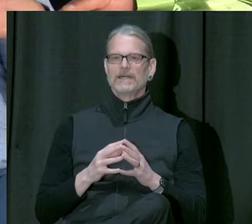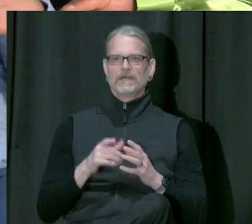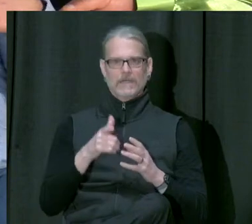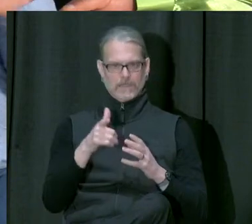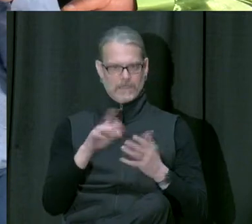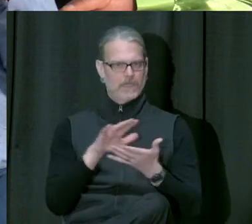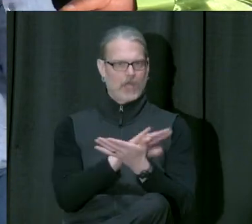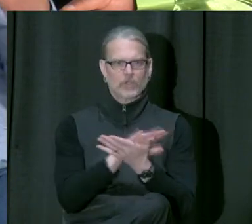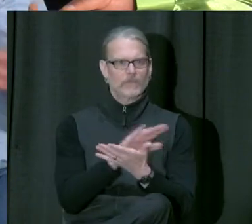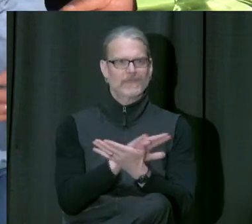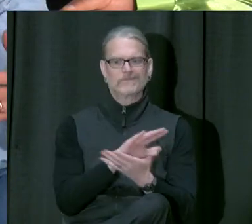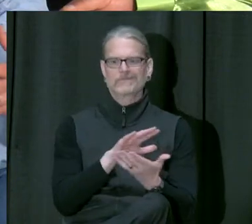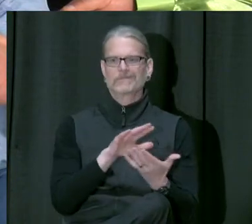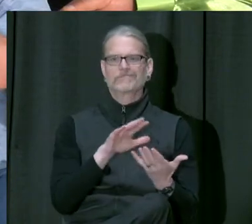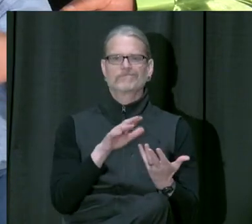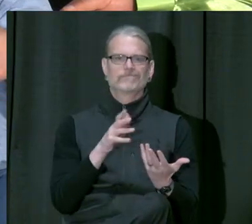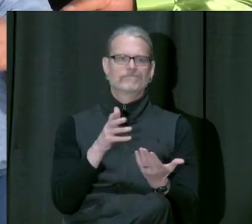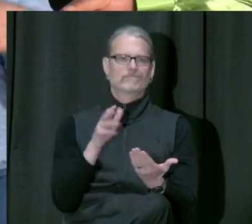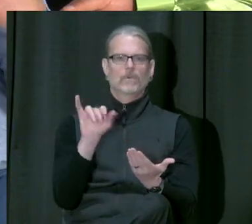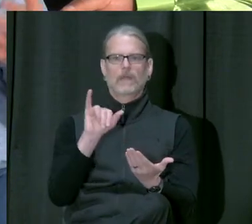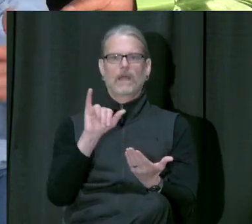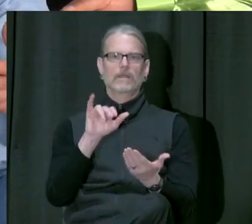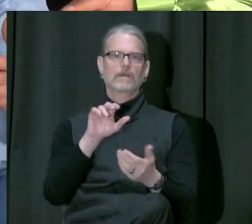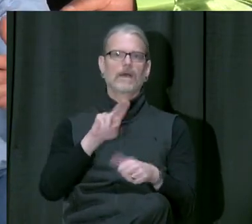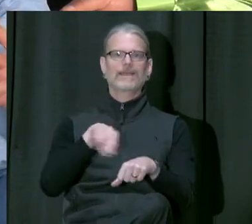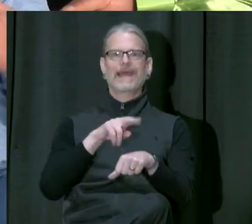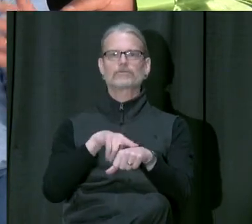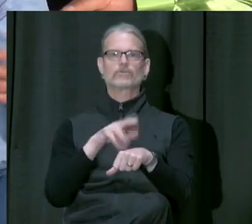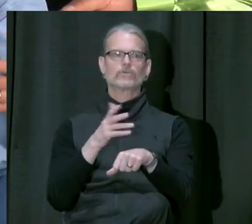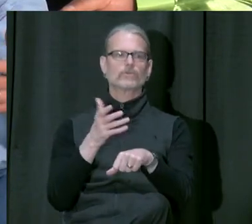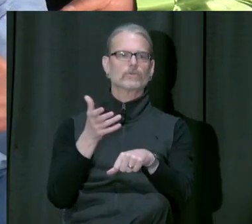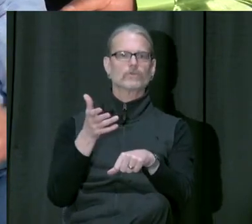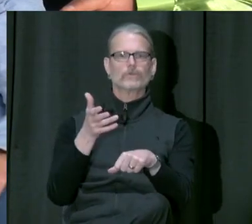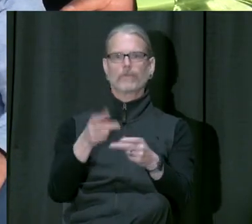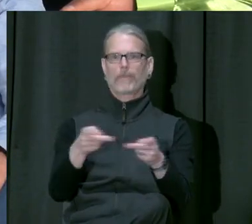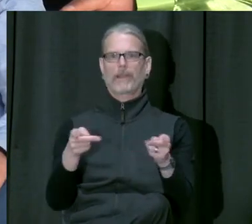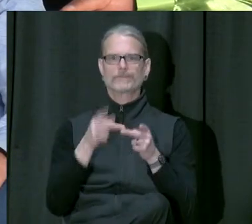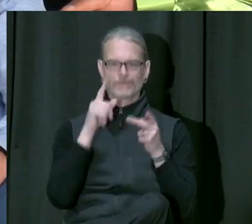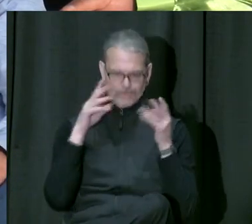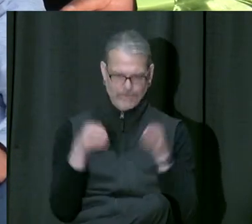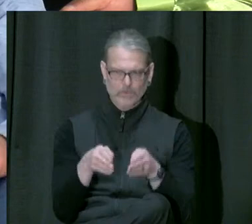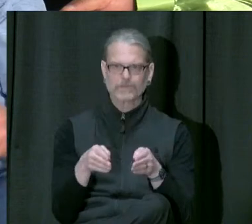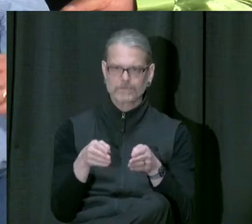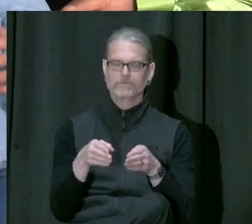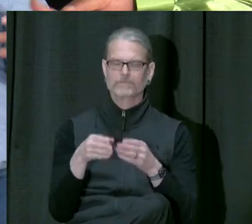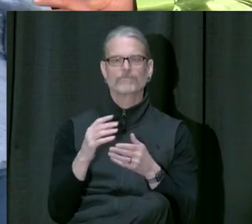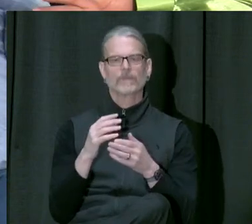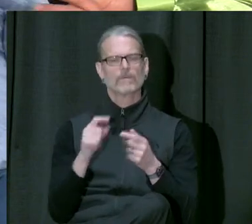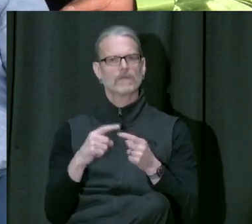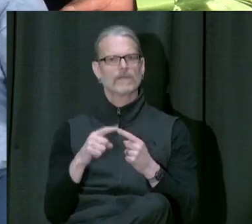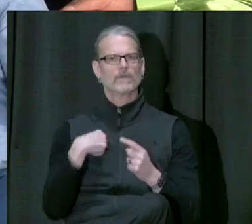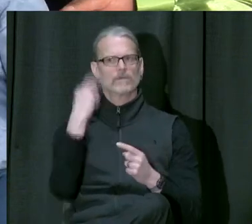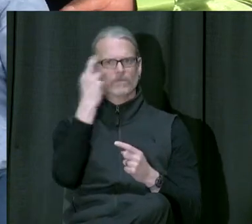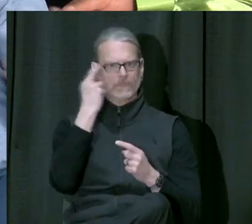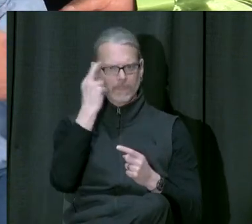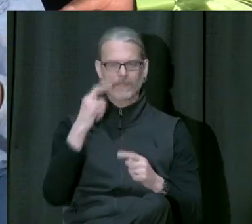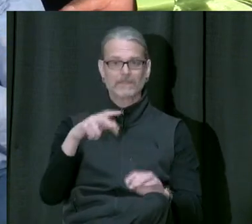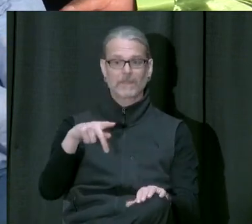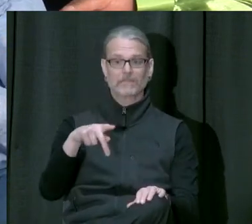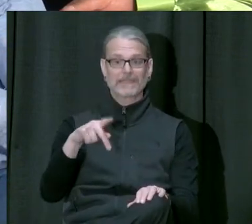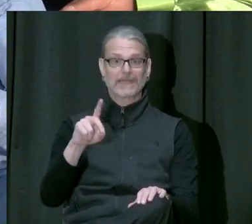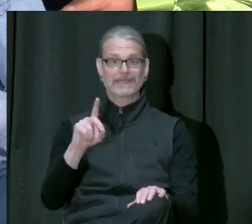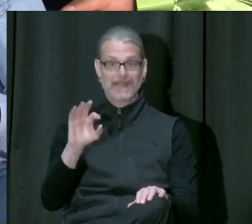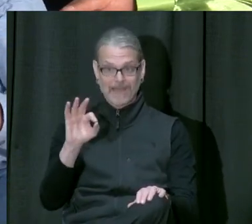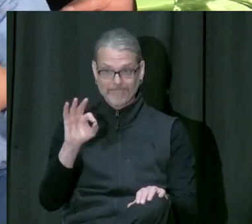documents were just kind of like a natural medium, for me to focus on. And when I realized that PDF files could be